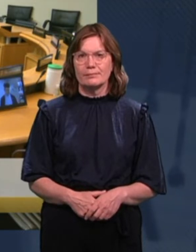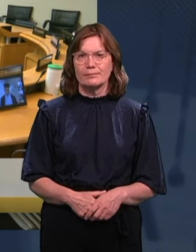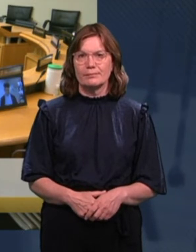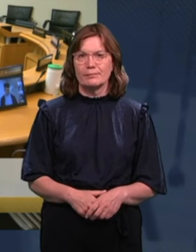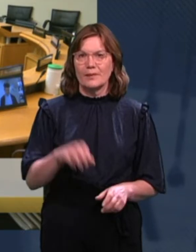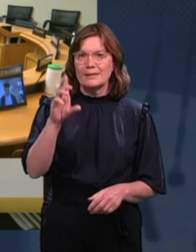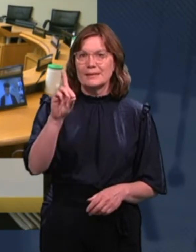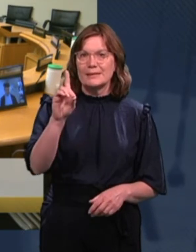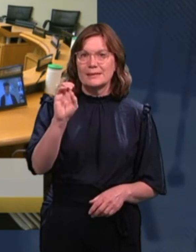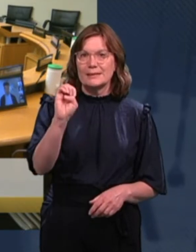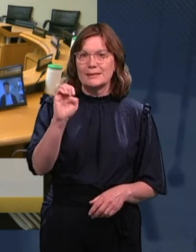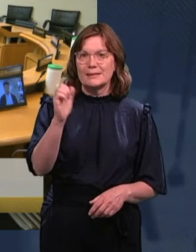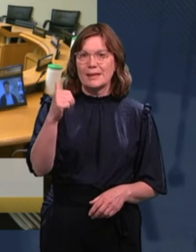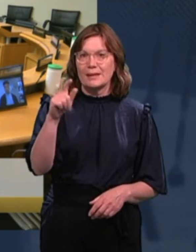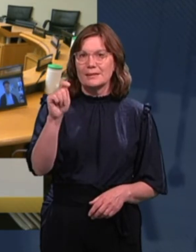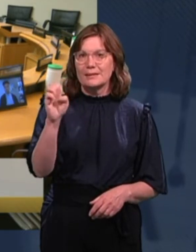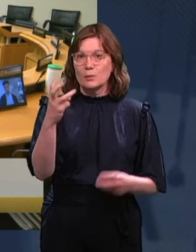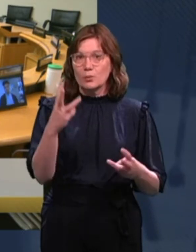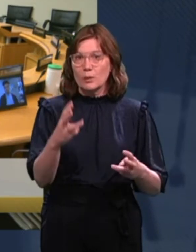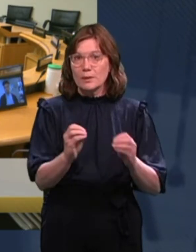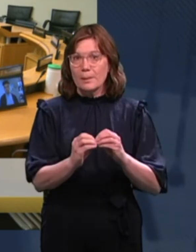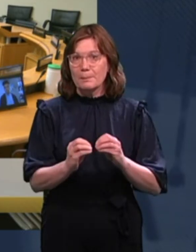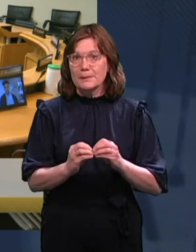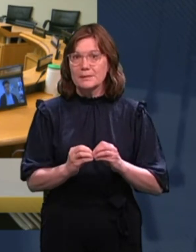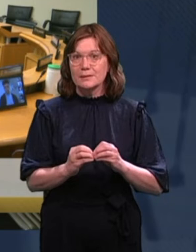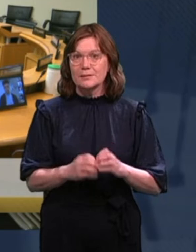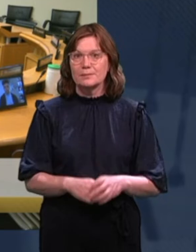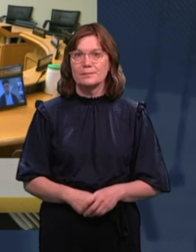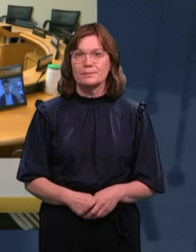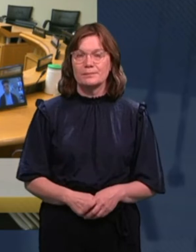Denta, do you want to comment on Holly's points?